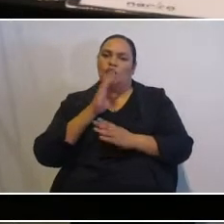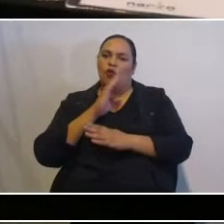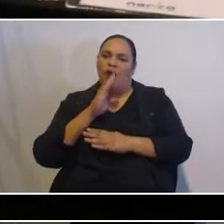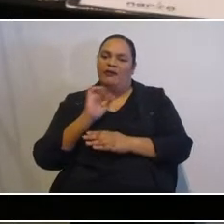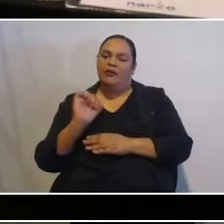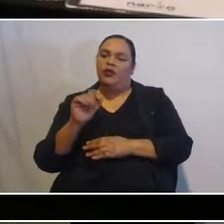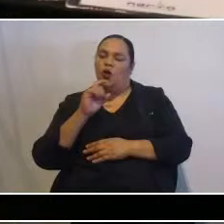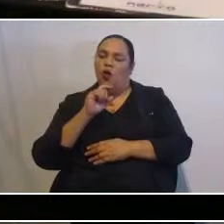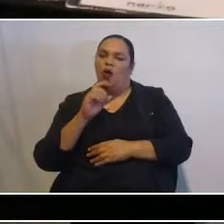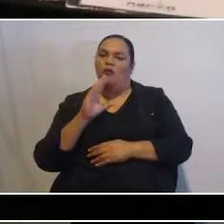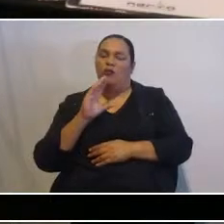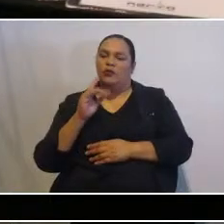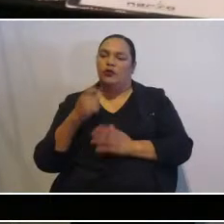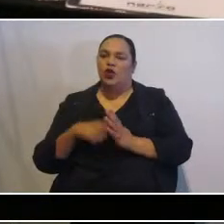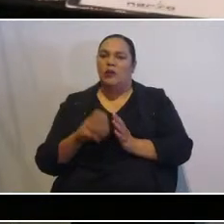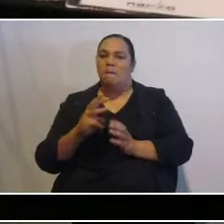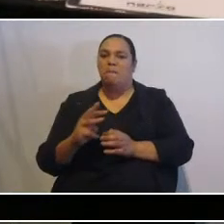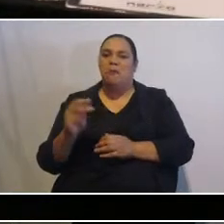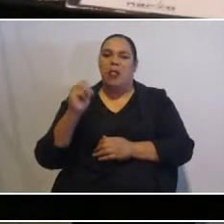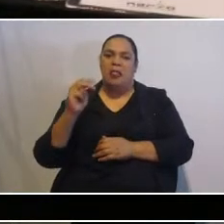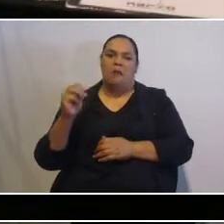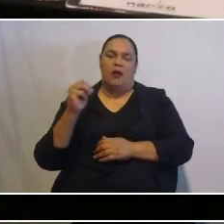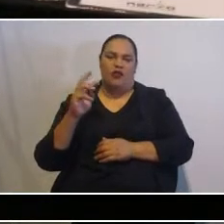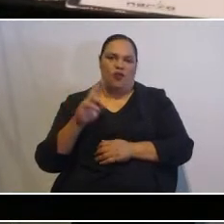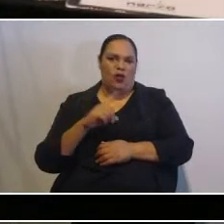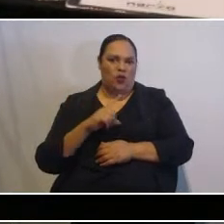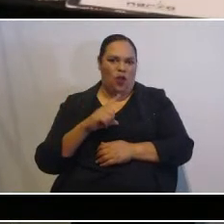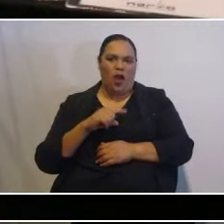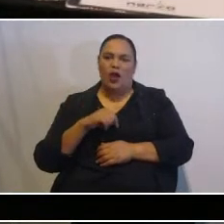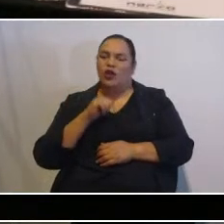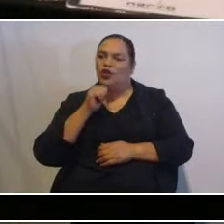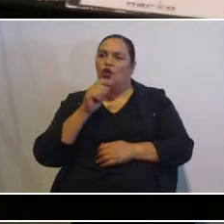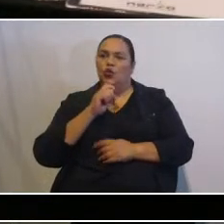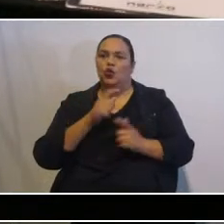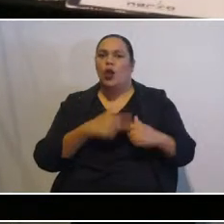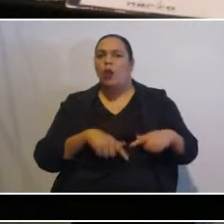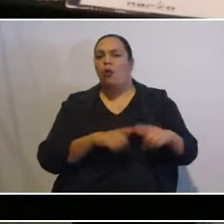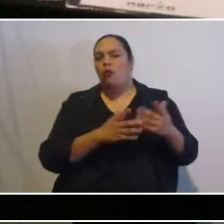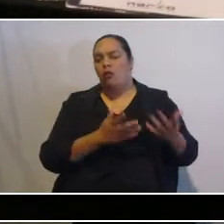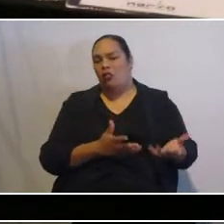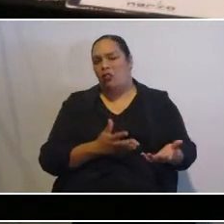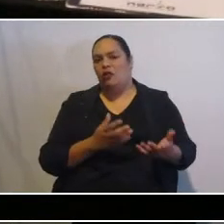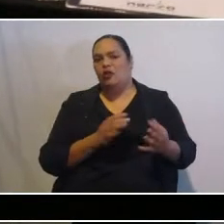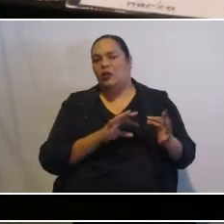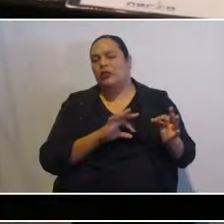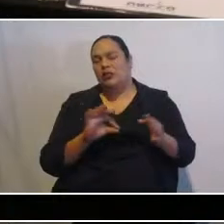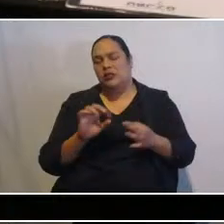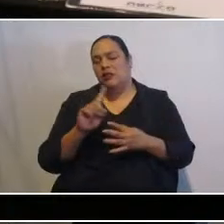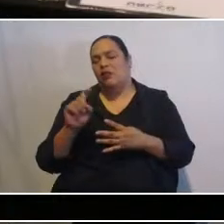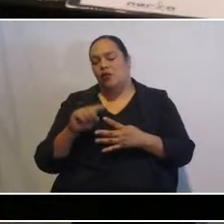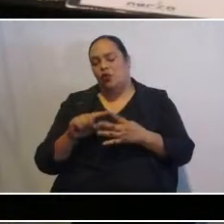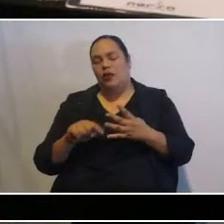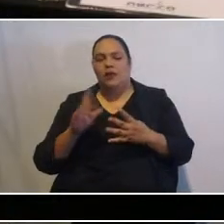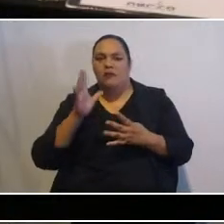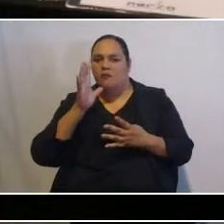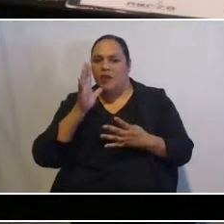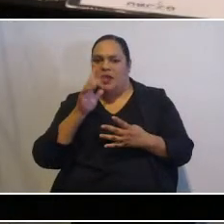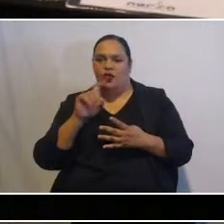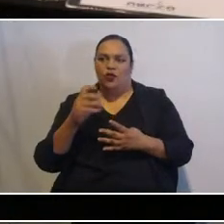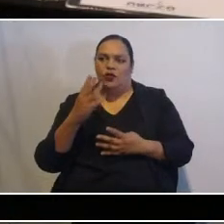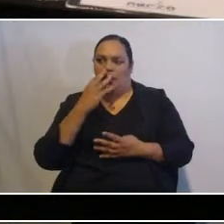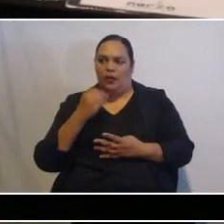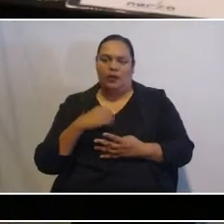for millions of rands instead of using the locals? So those are the main